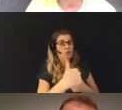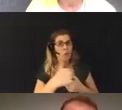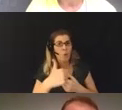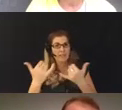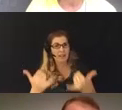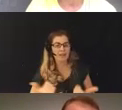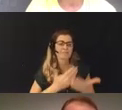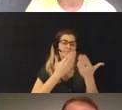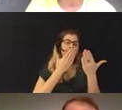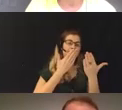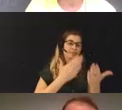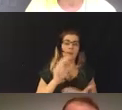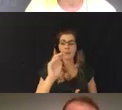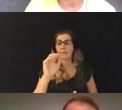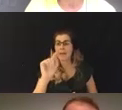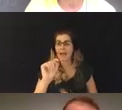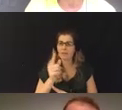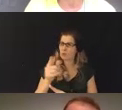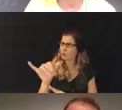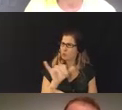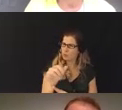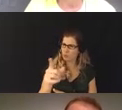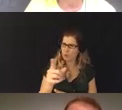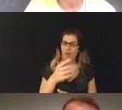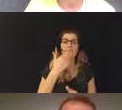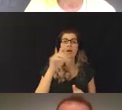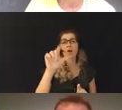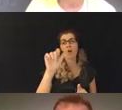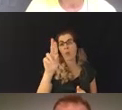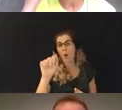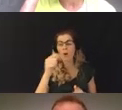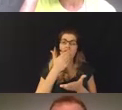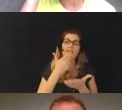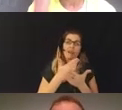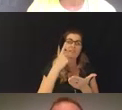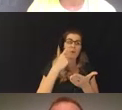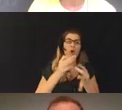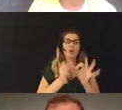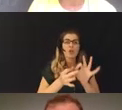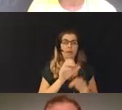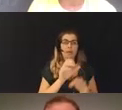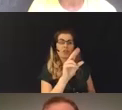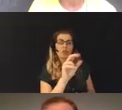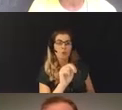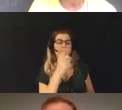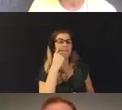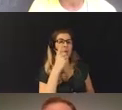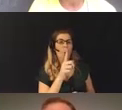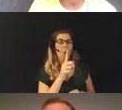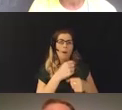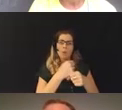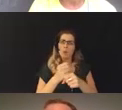attendees, Matthew, you as well. And I want to thank also Laura Young for interpreting and Susan Zoll for